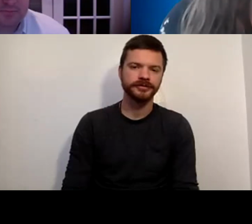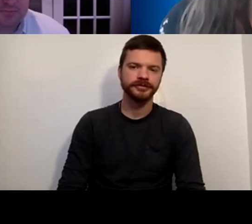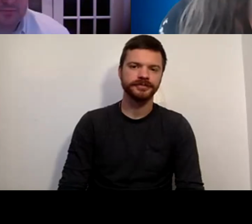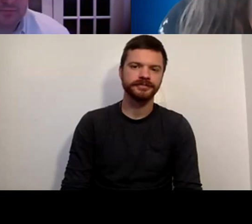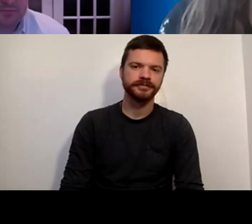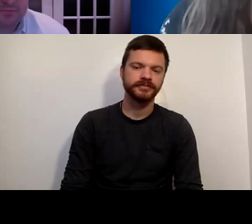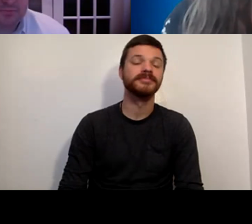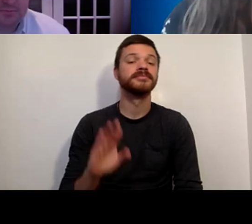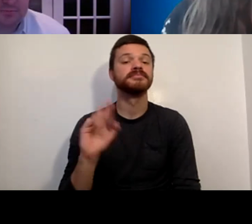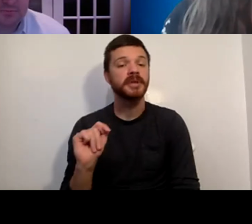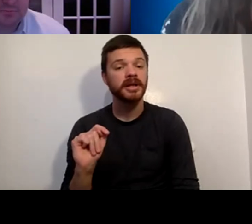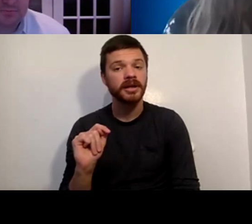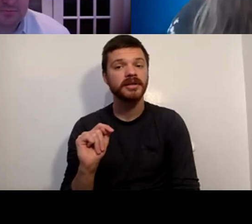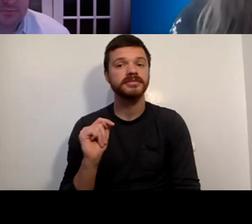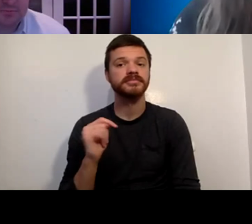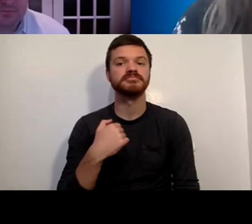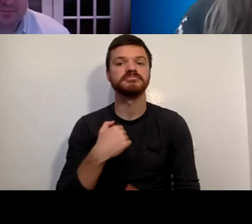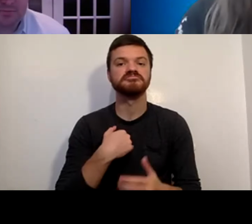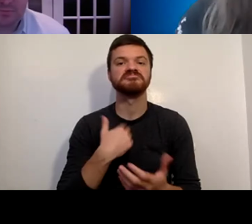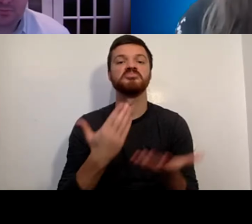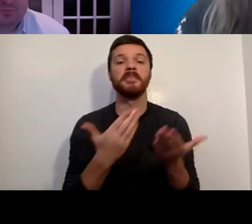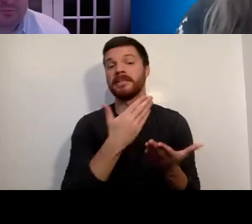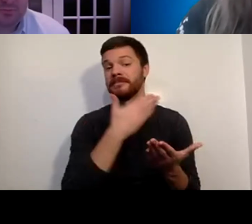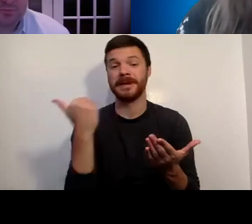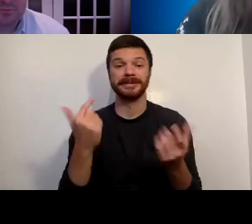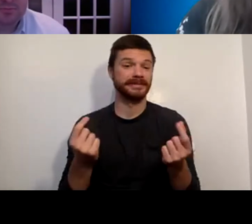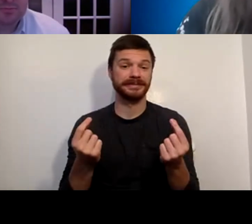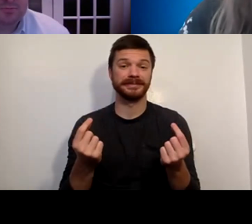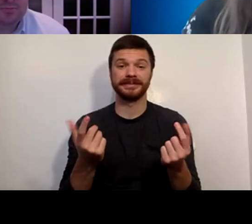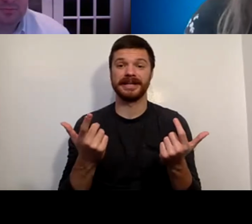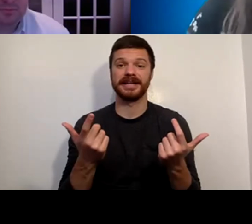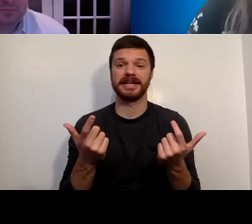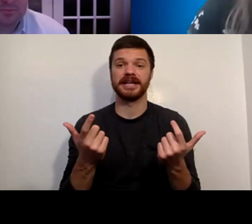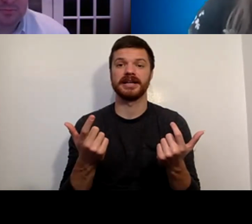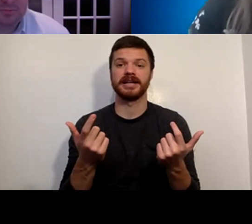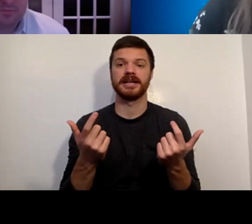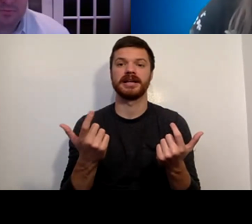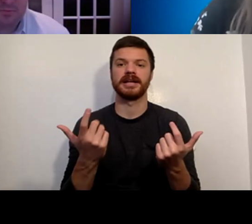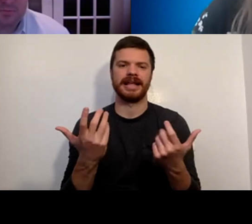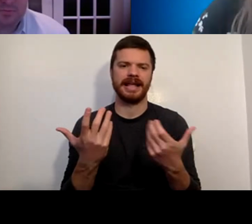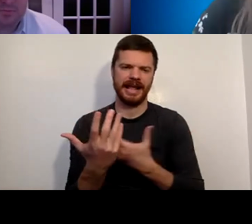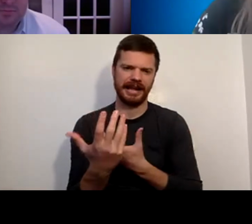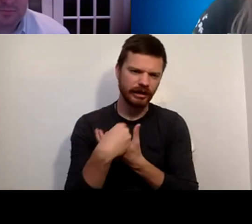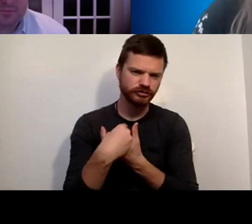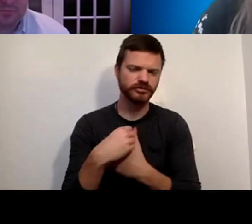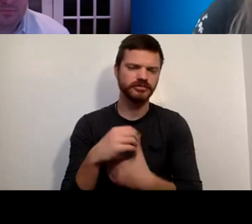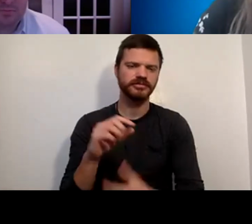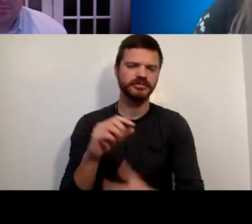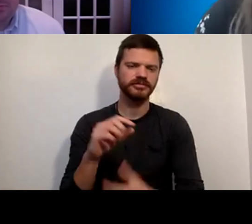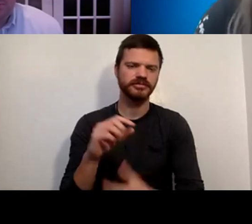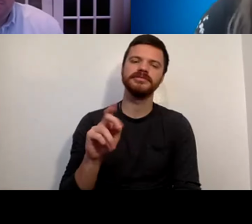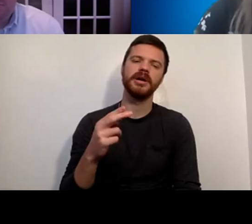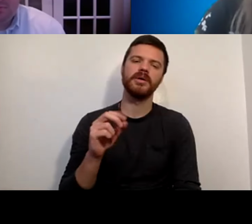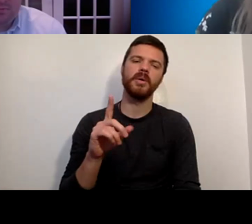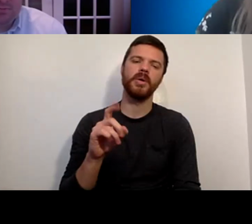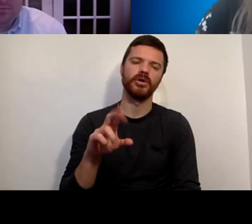but I would say that the best thing to do would be to just, you know, really actively engage stakeholders, try to understand, you know,